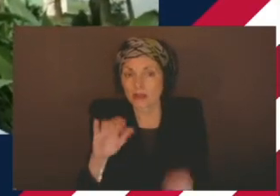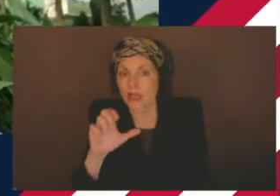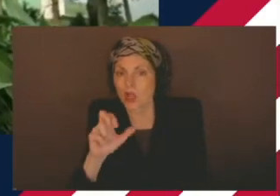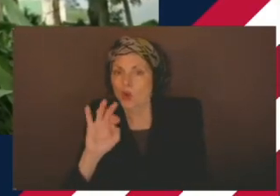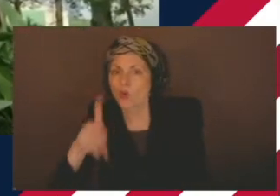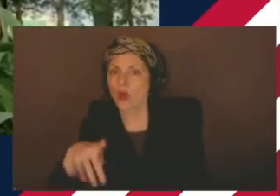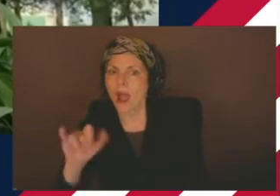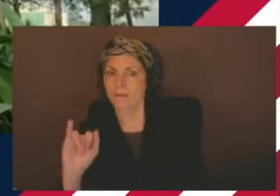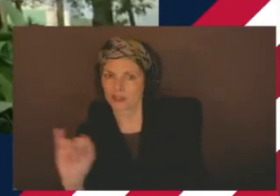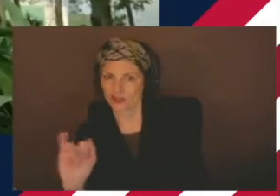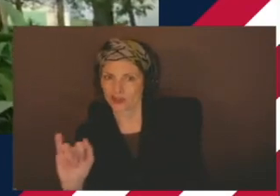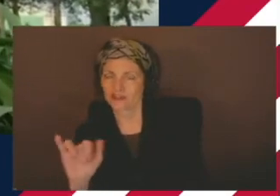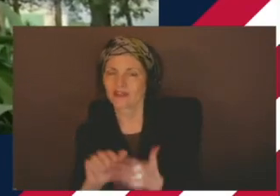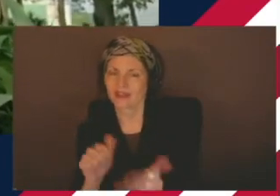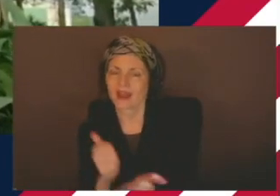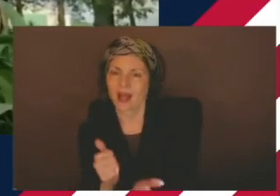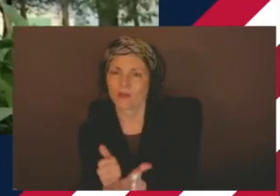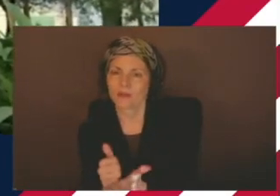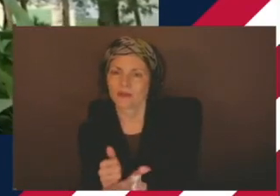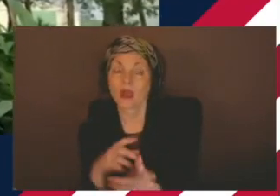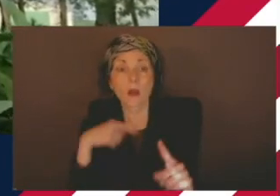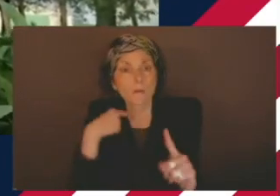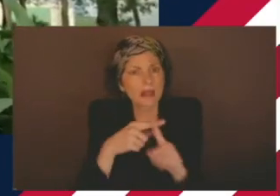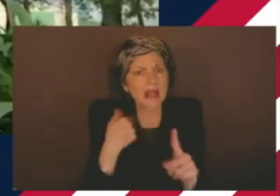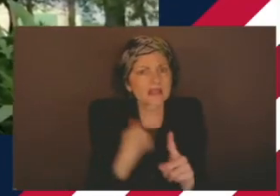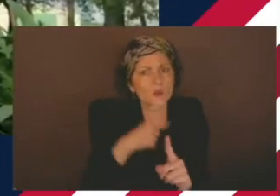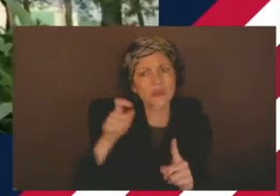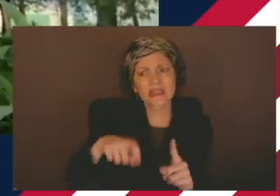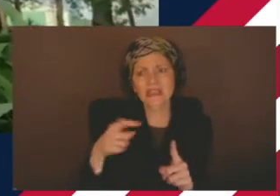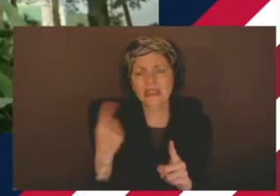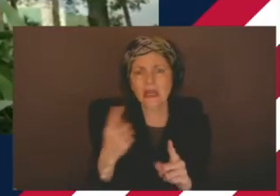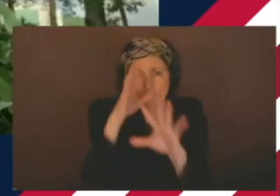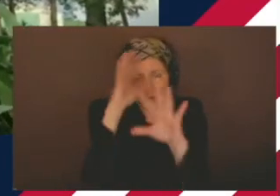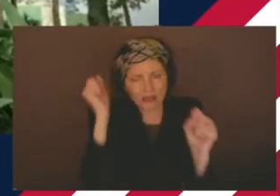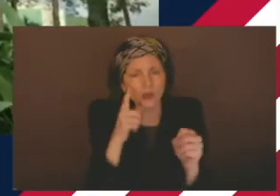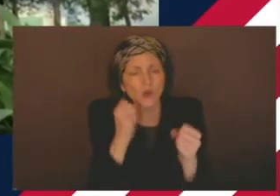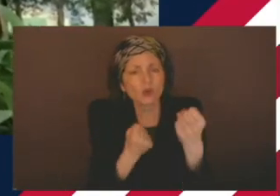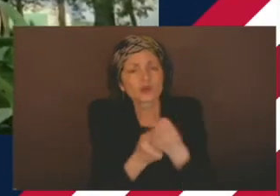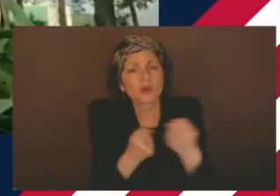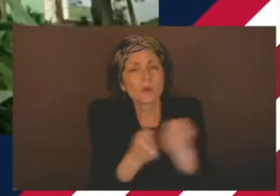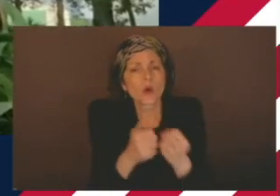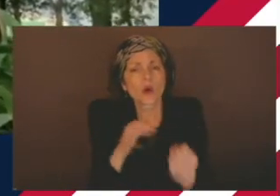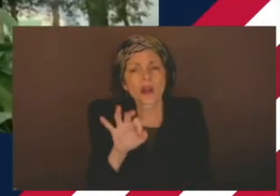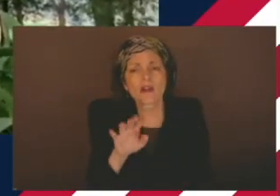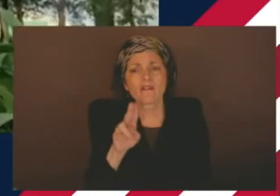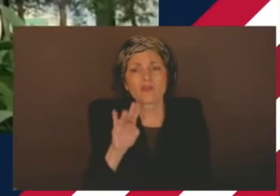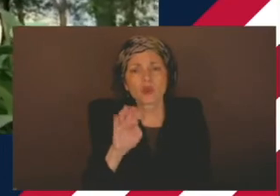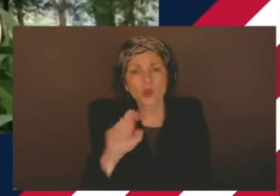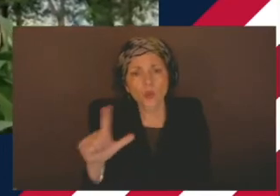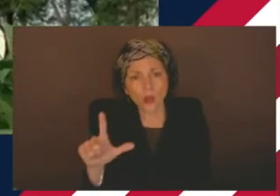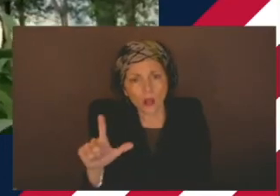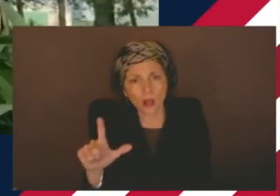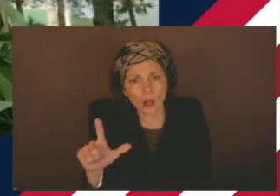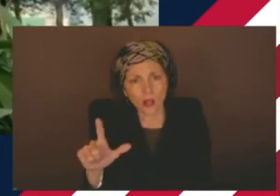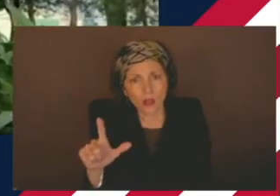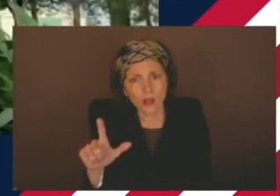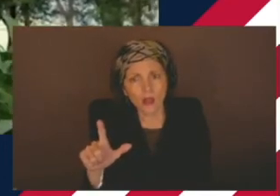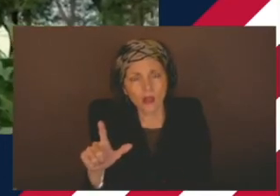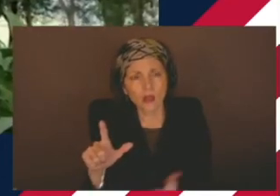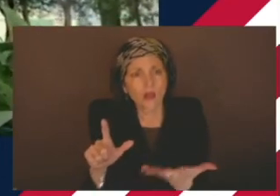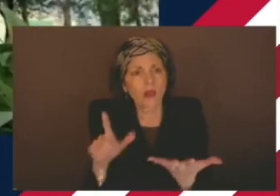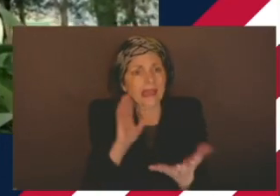support the renewable fuel standard and not favor fossil fuels, and give us markets,